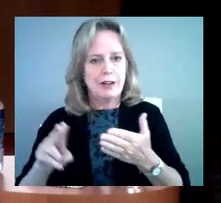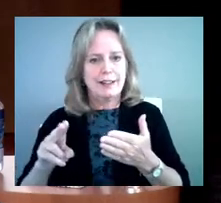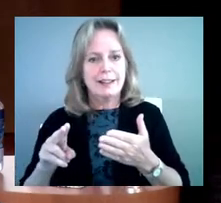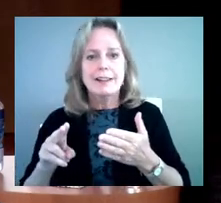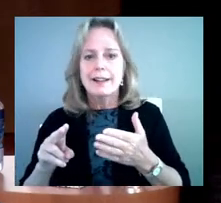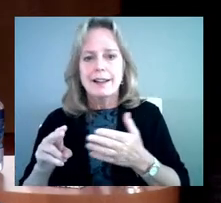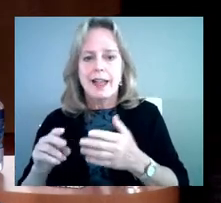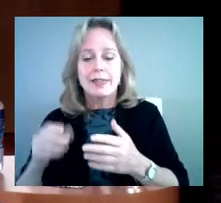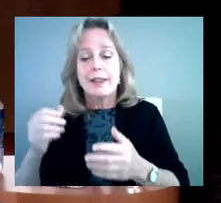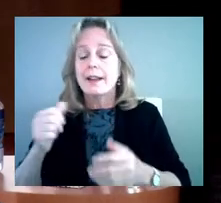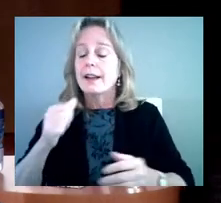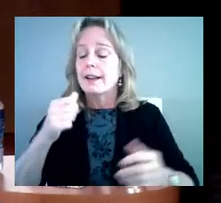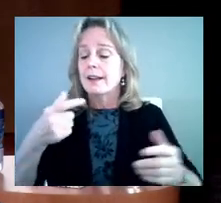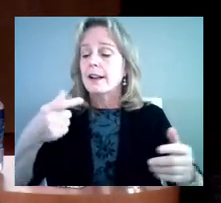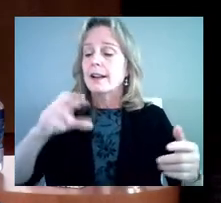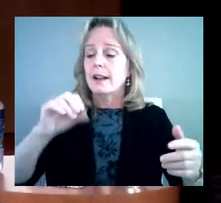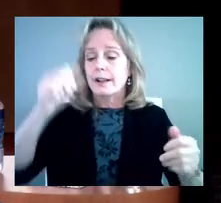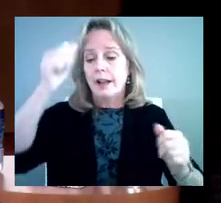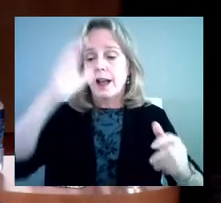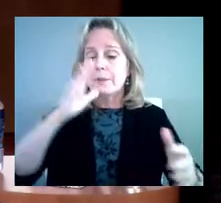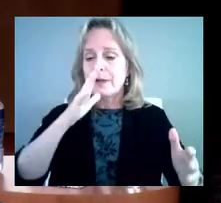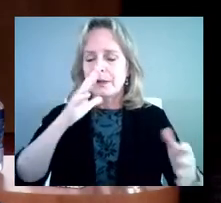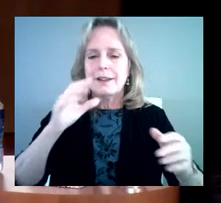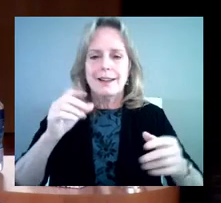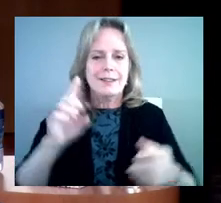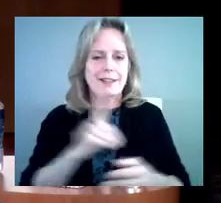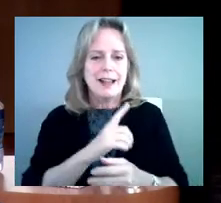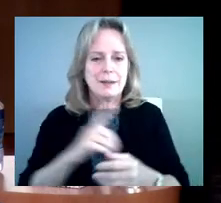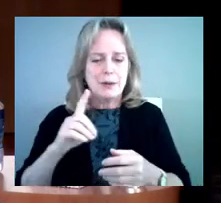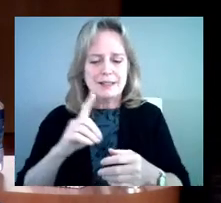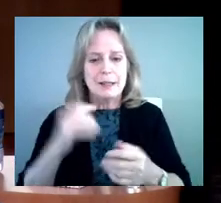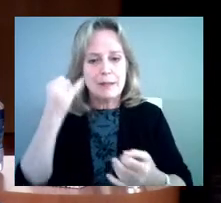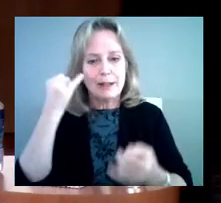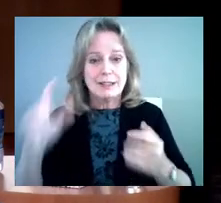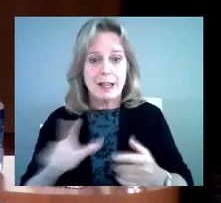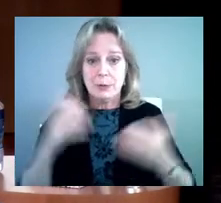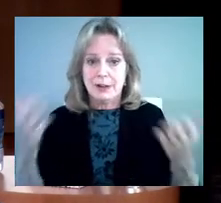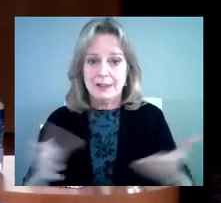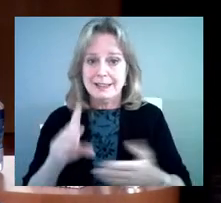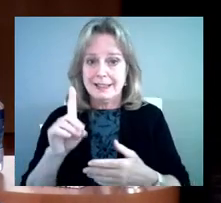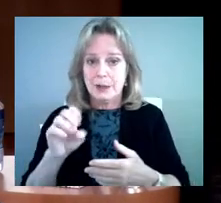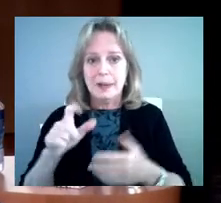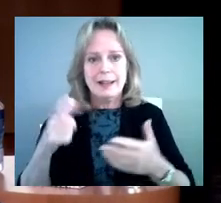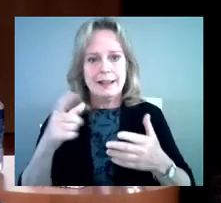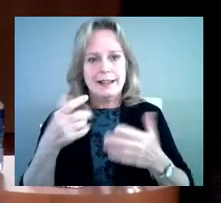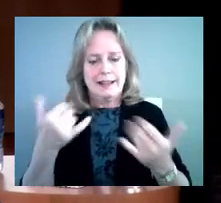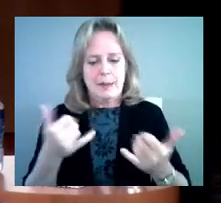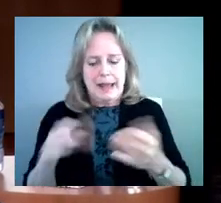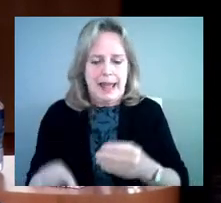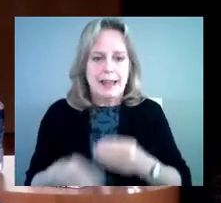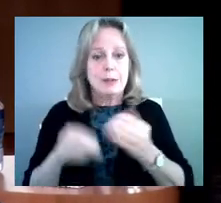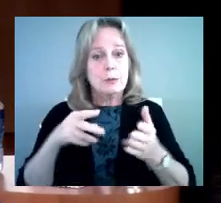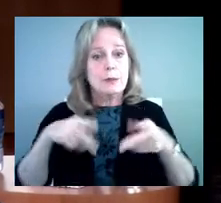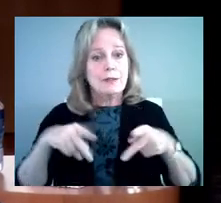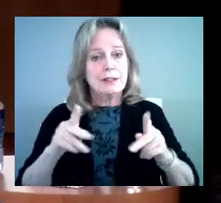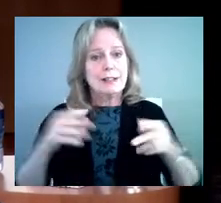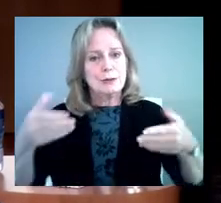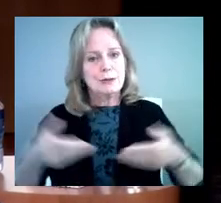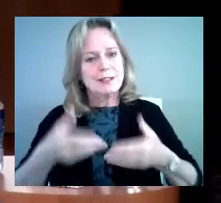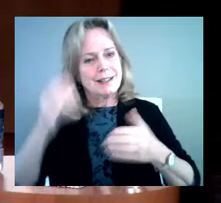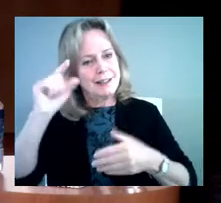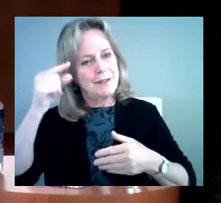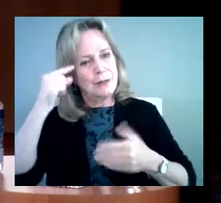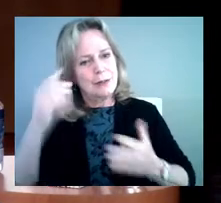the godmother of Dolly Parton's Imagination Library in Delaware. And it is now my added privilege to introduce the governor,